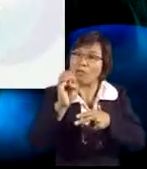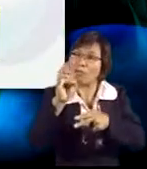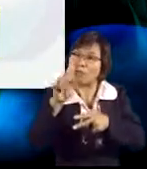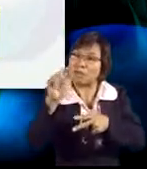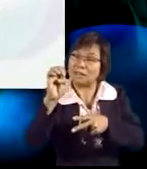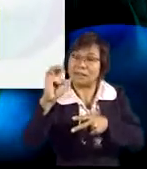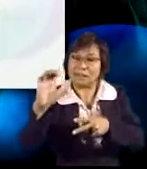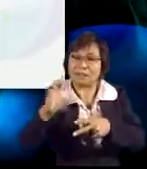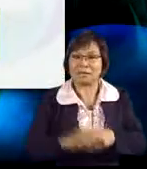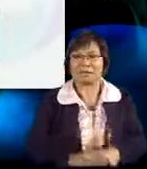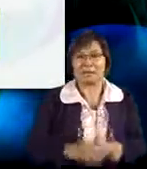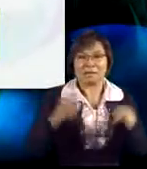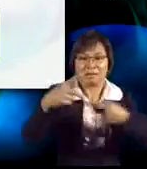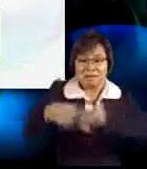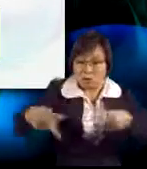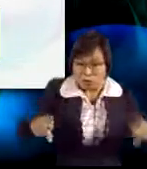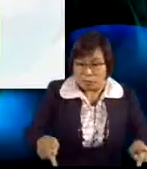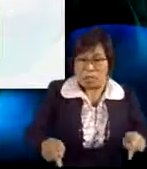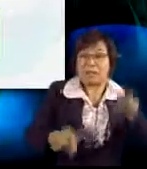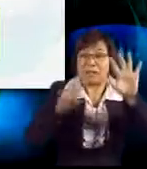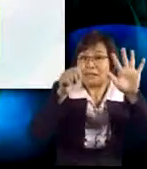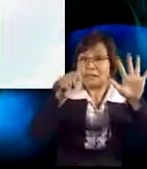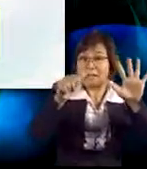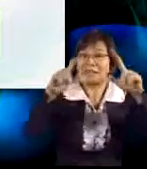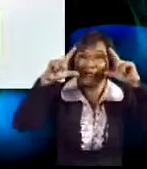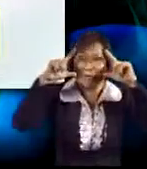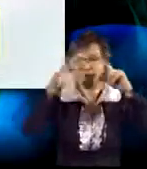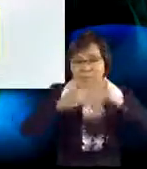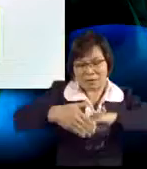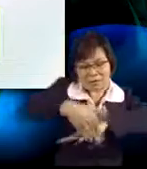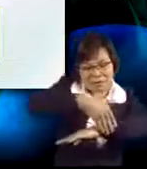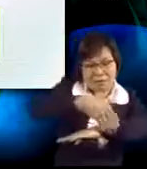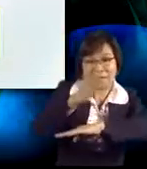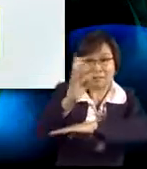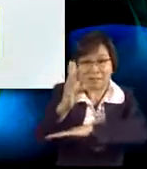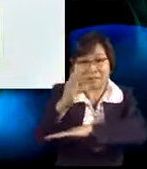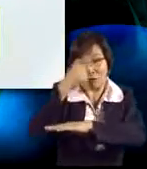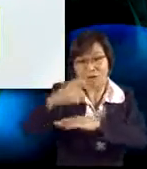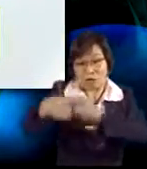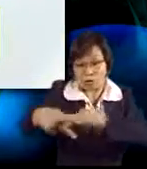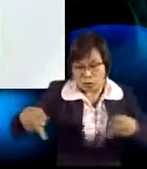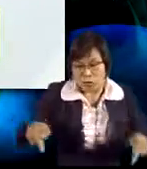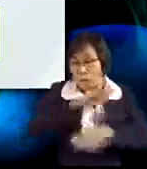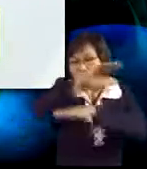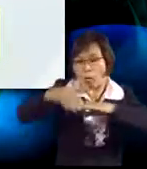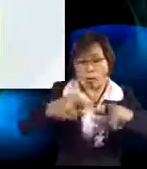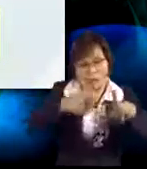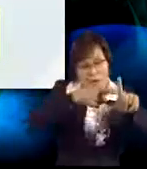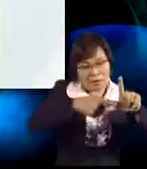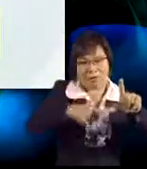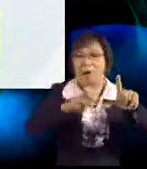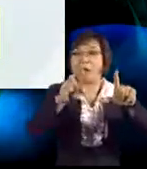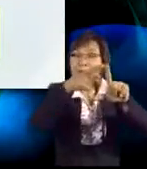A cuboid is a solid figure that has 6 rectangular faces or sides. For a cuboid, all angles are right angles